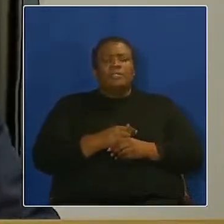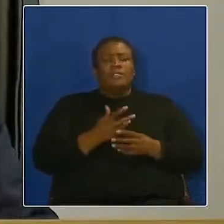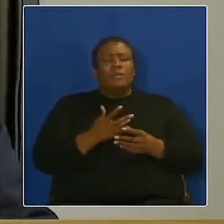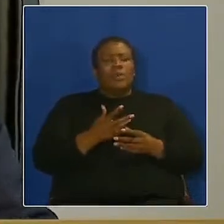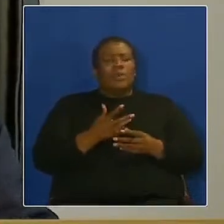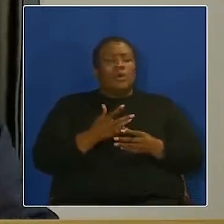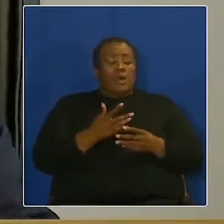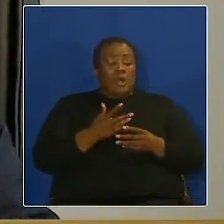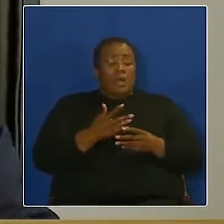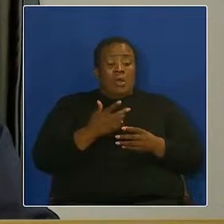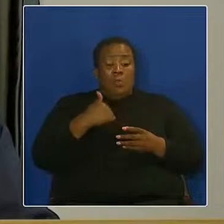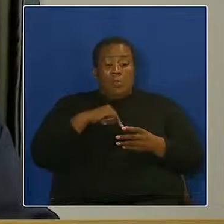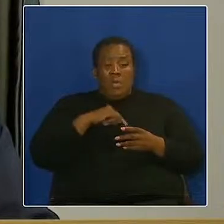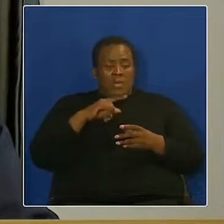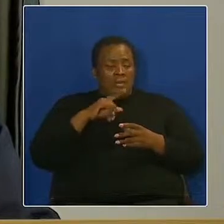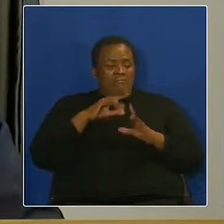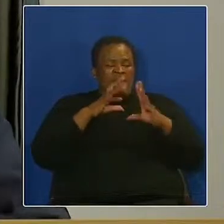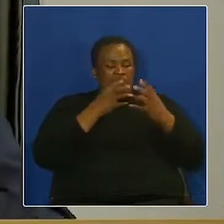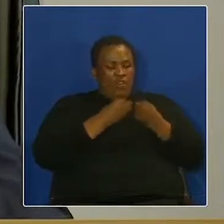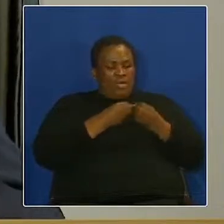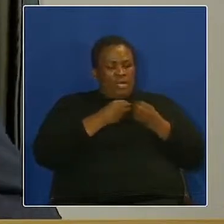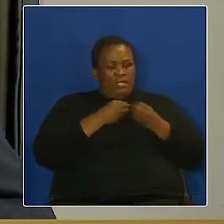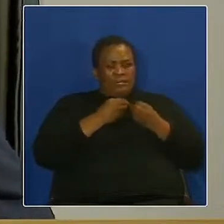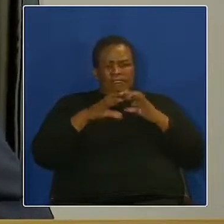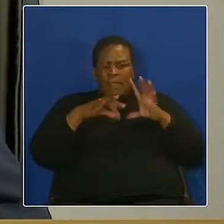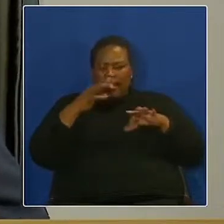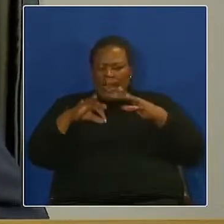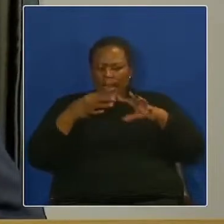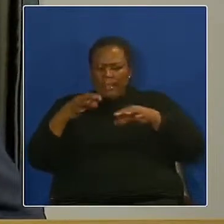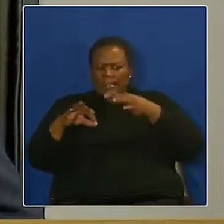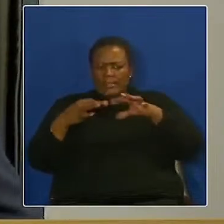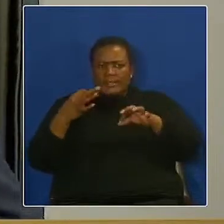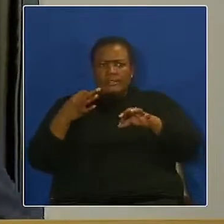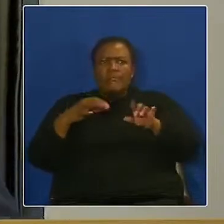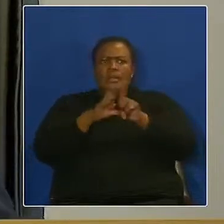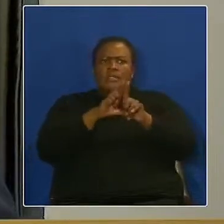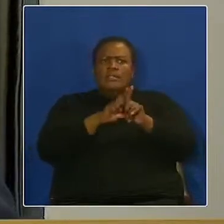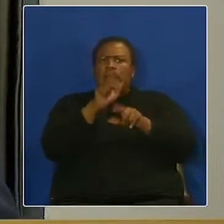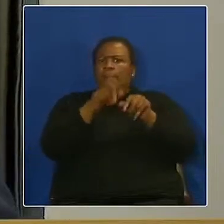analyze the activities by the same individuals,